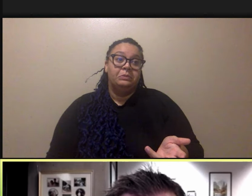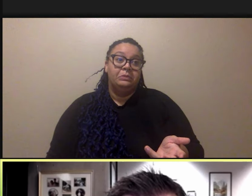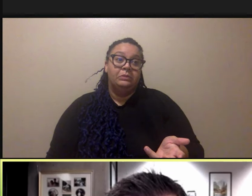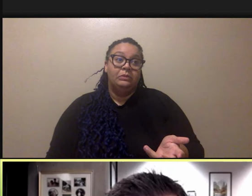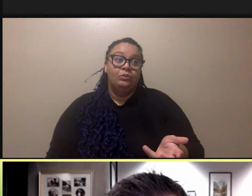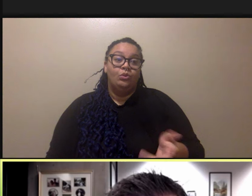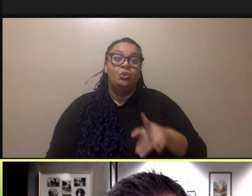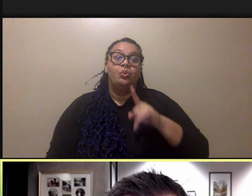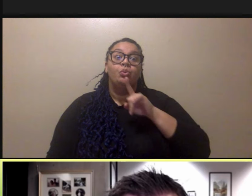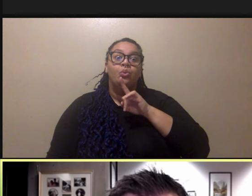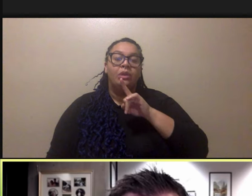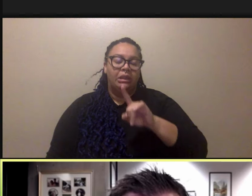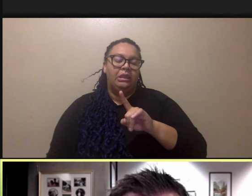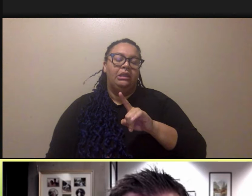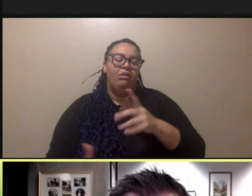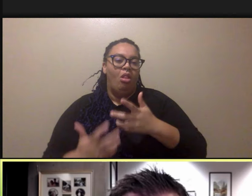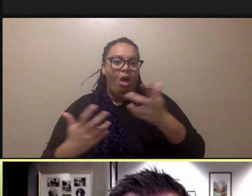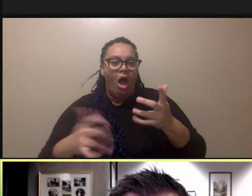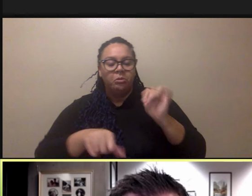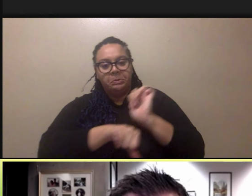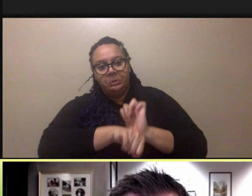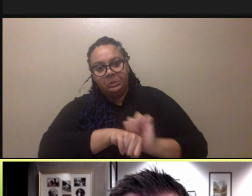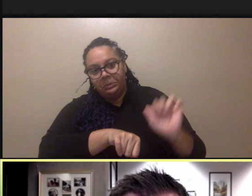labor intensive.